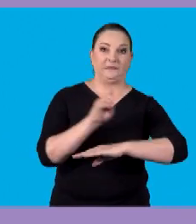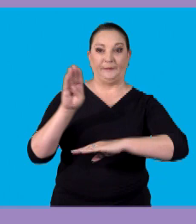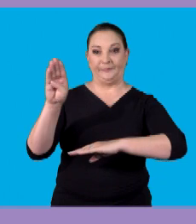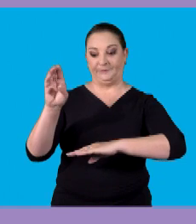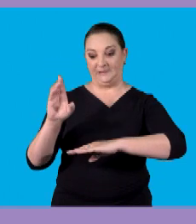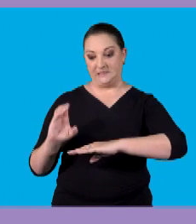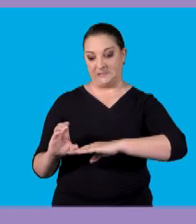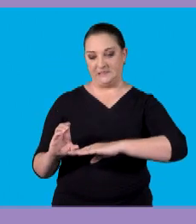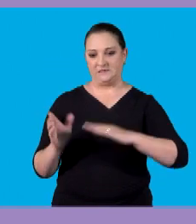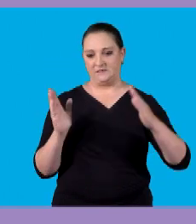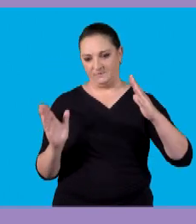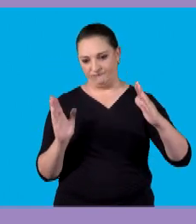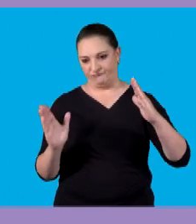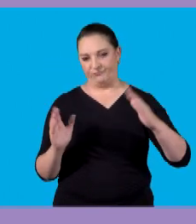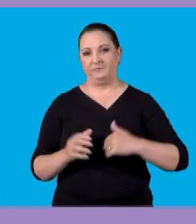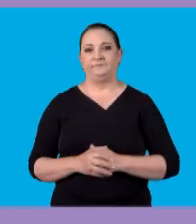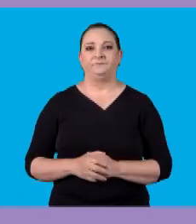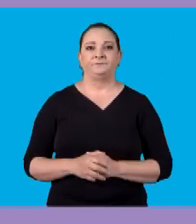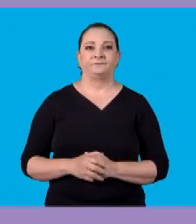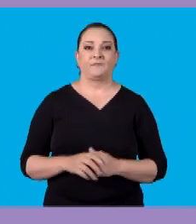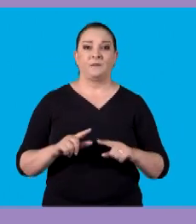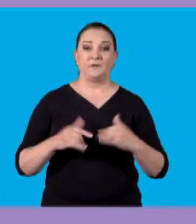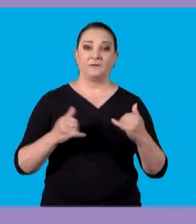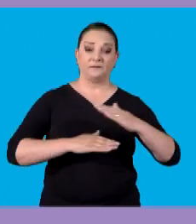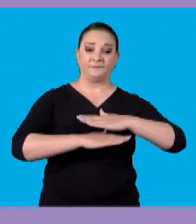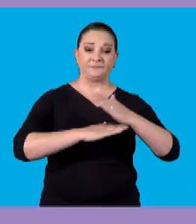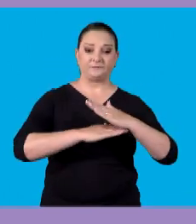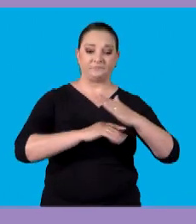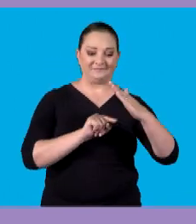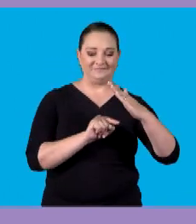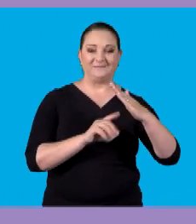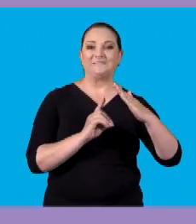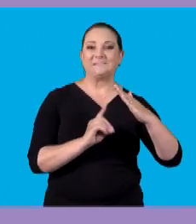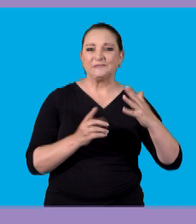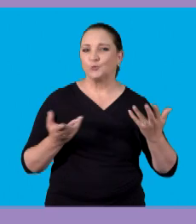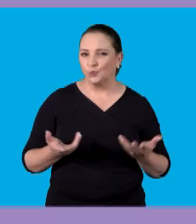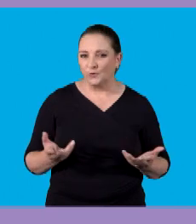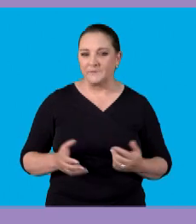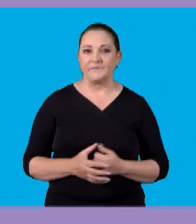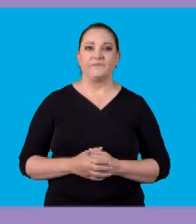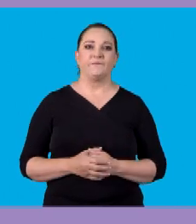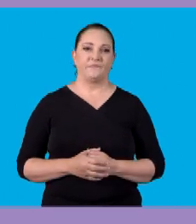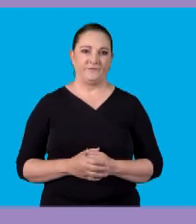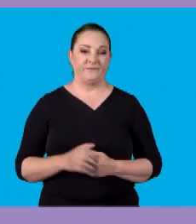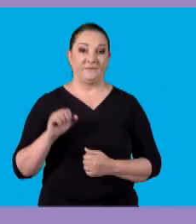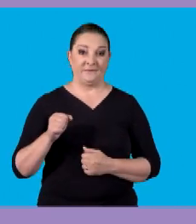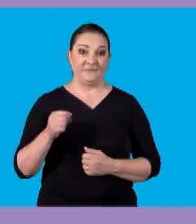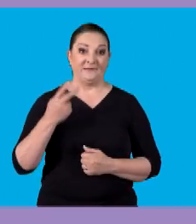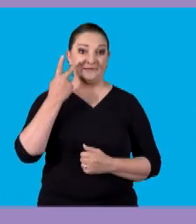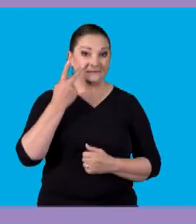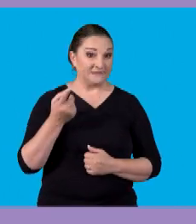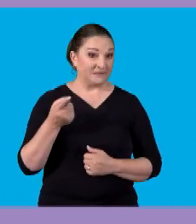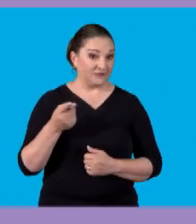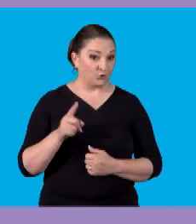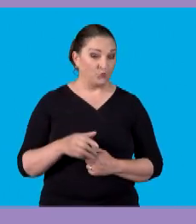to BC. Now, let's look at where angle D is. So we are required to find the